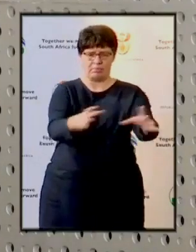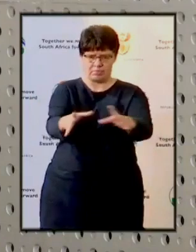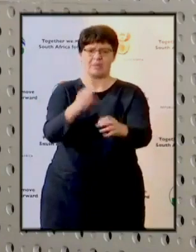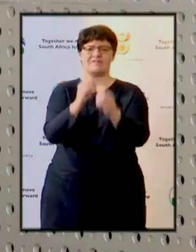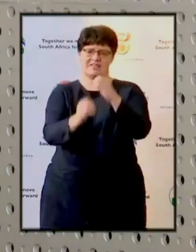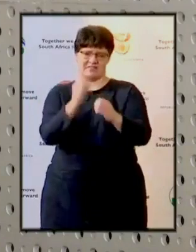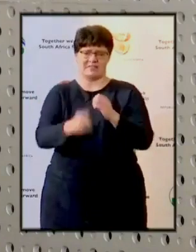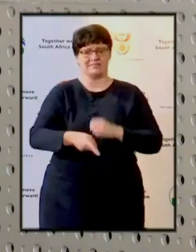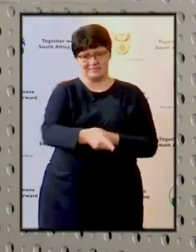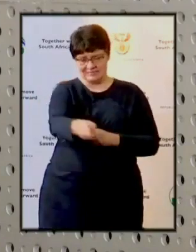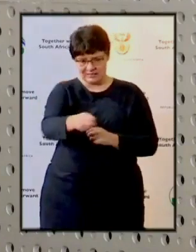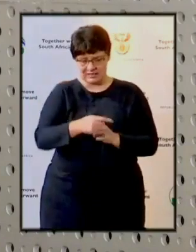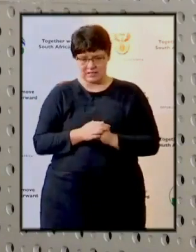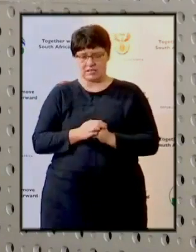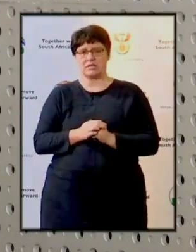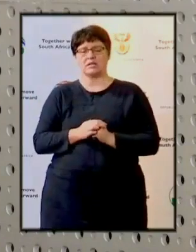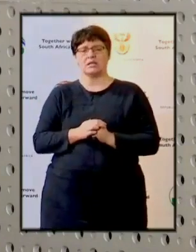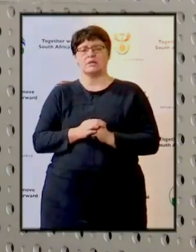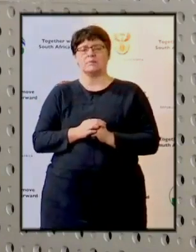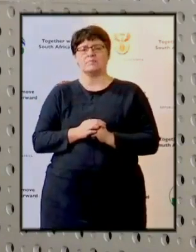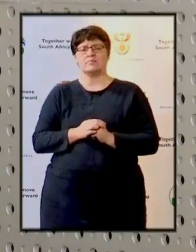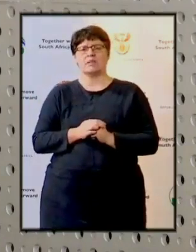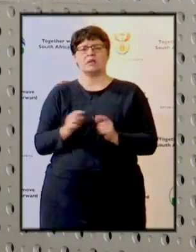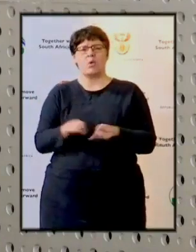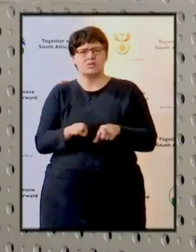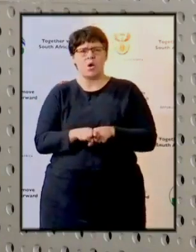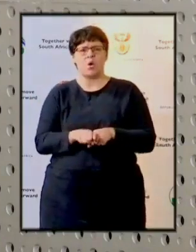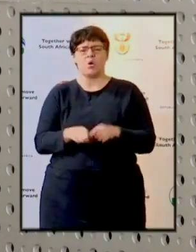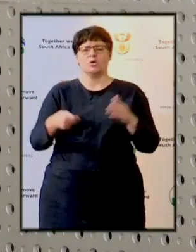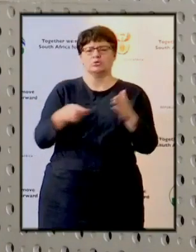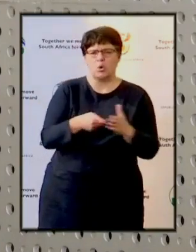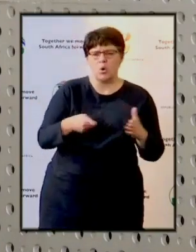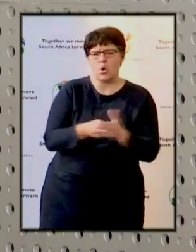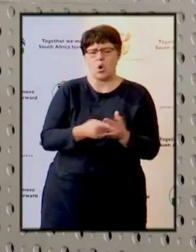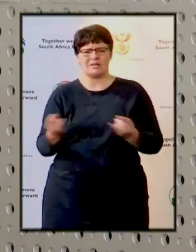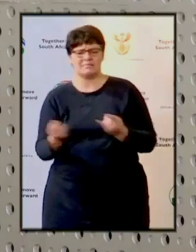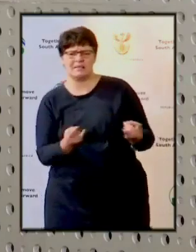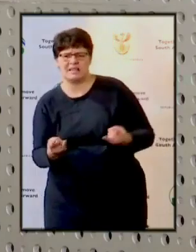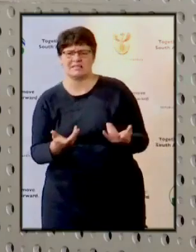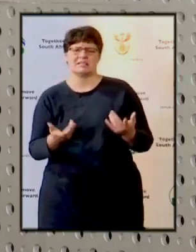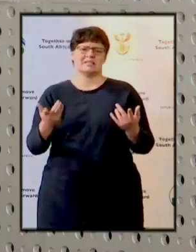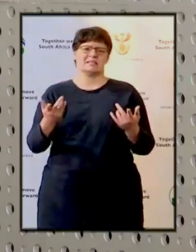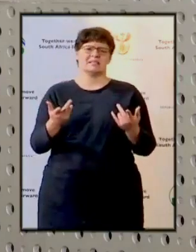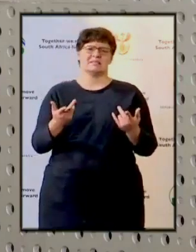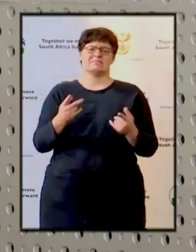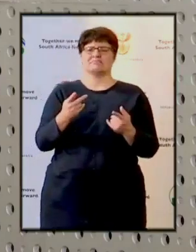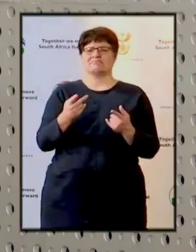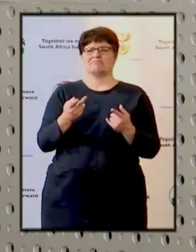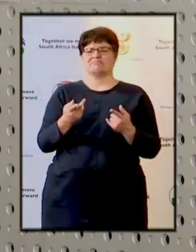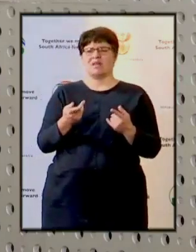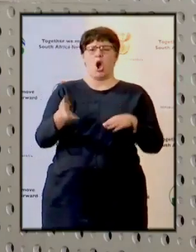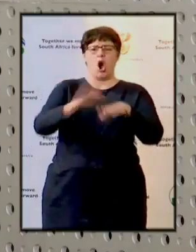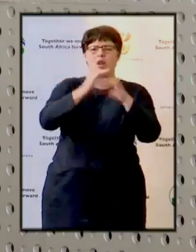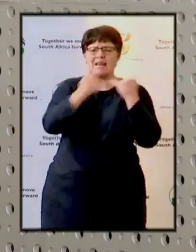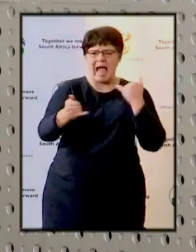sector will increase its level of activity covering stores and spazas, e-commerce, as well as